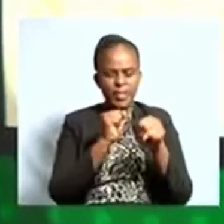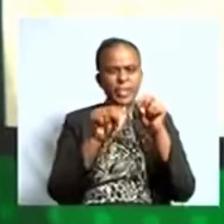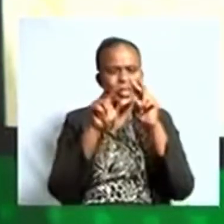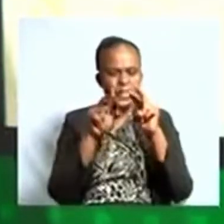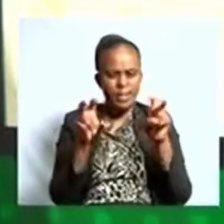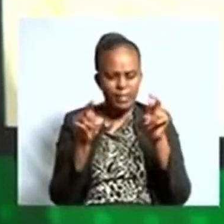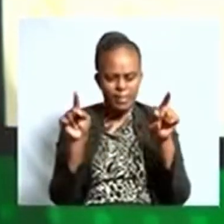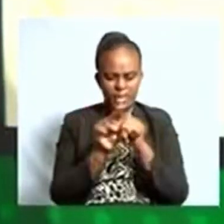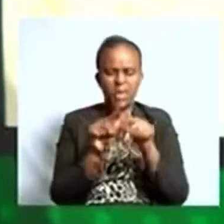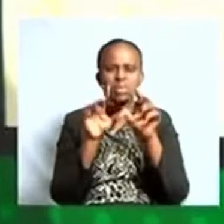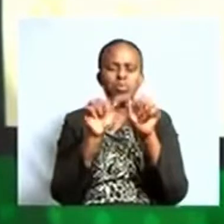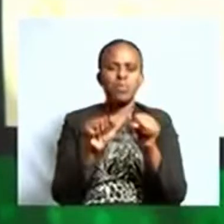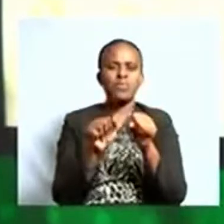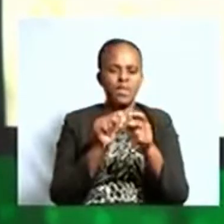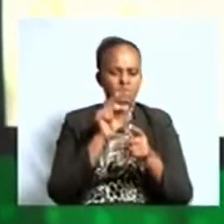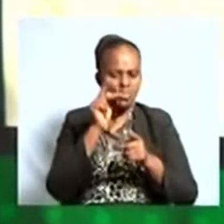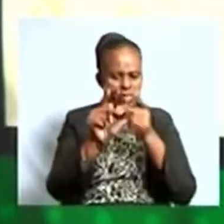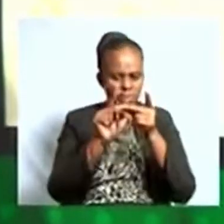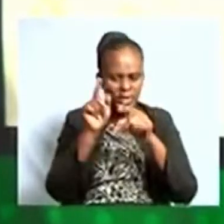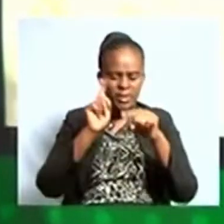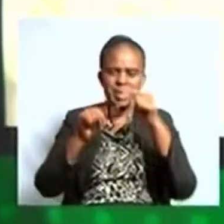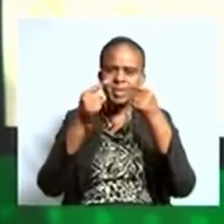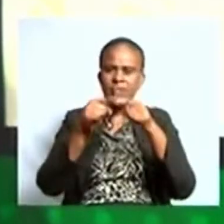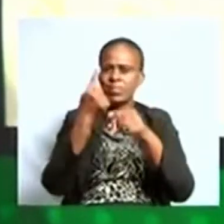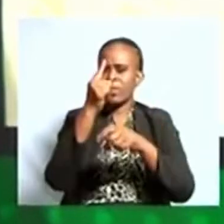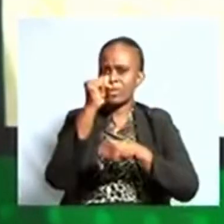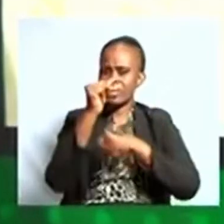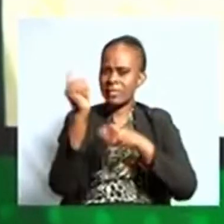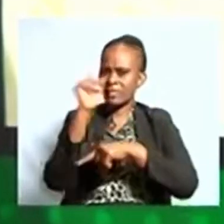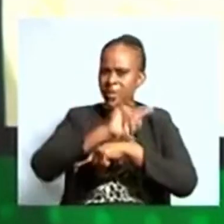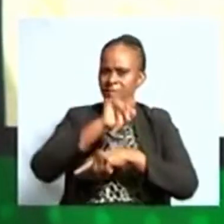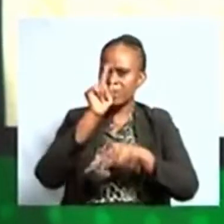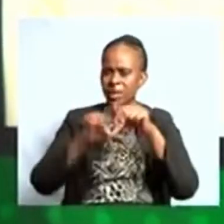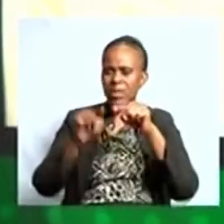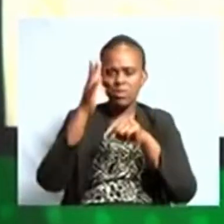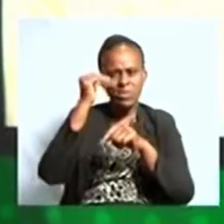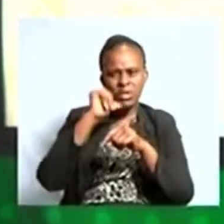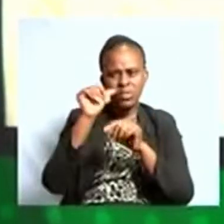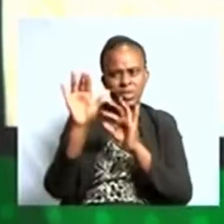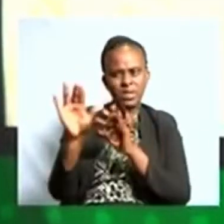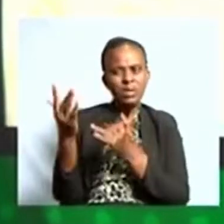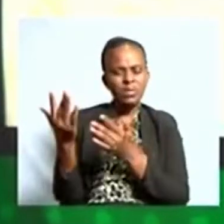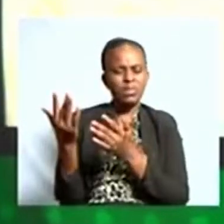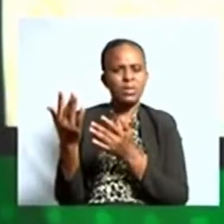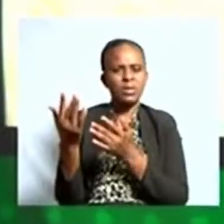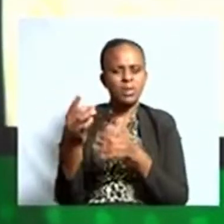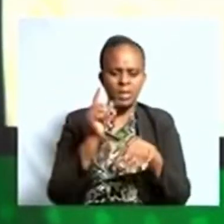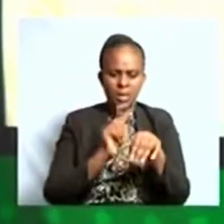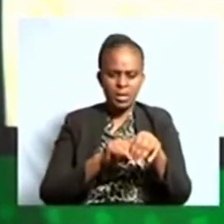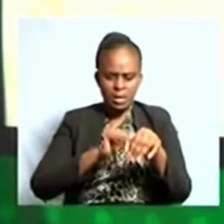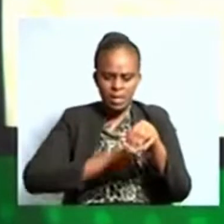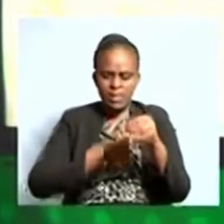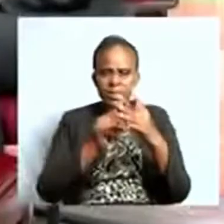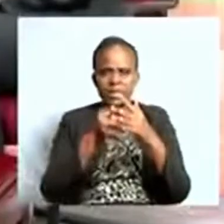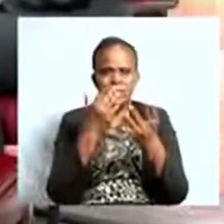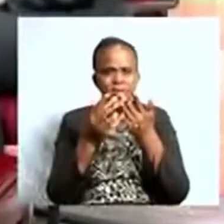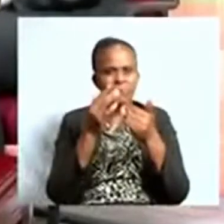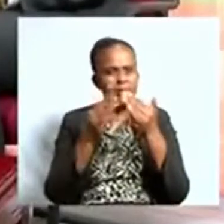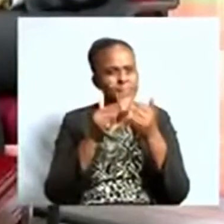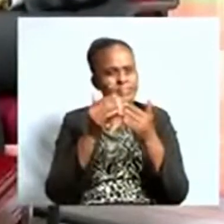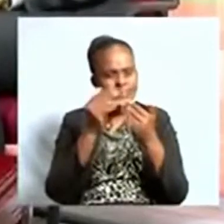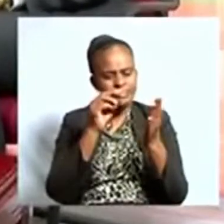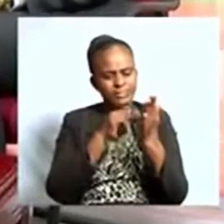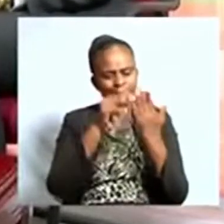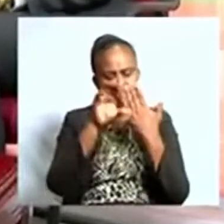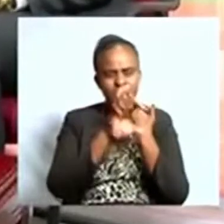and confirmed. That process cannot be done in 1 day. But can't you put them on hold? We wait for this period, then you start maybe sometime in March, April?